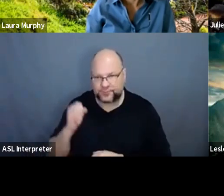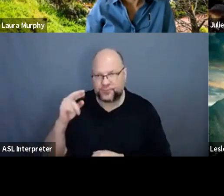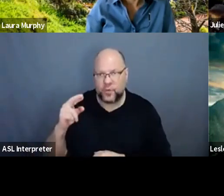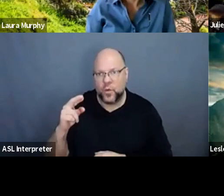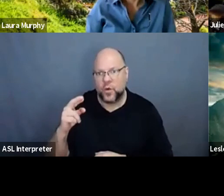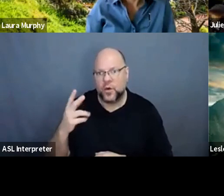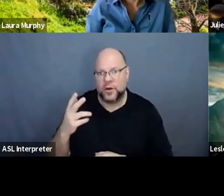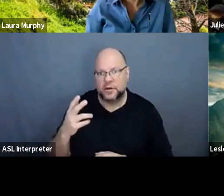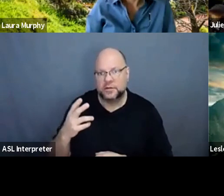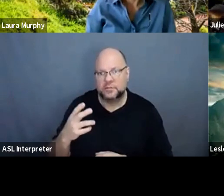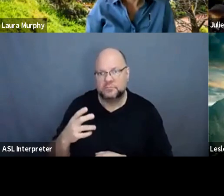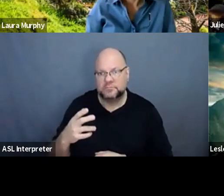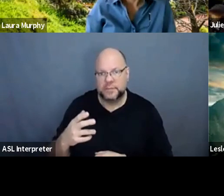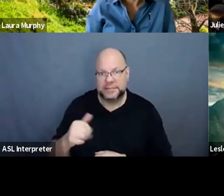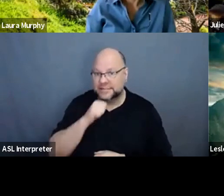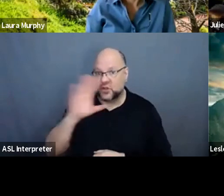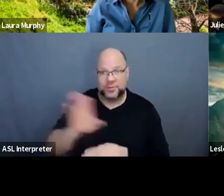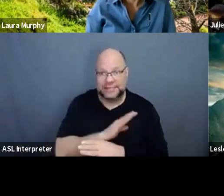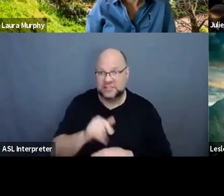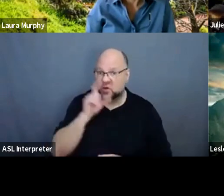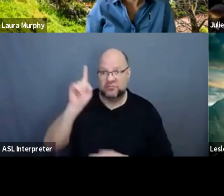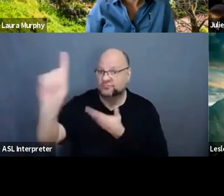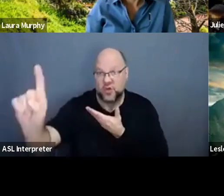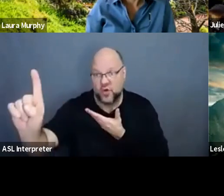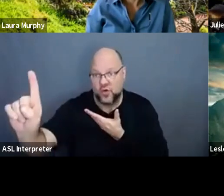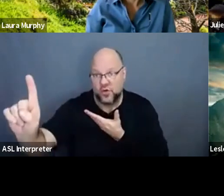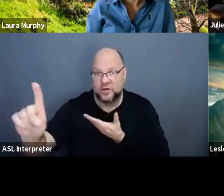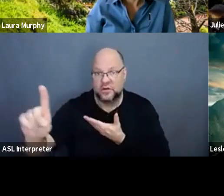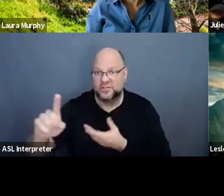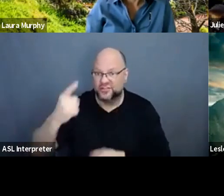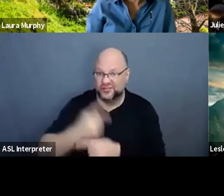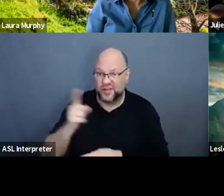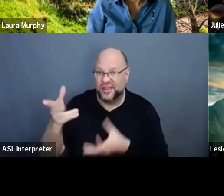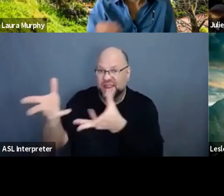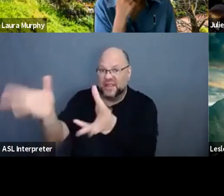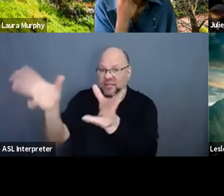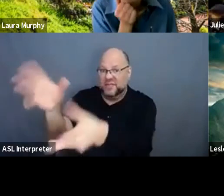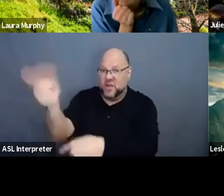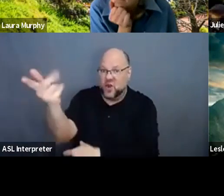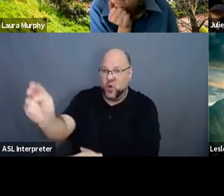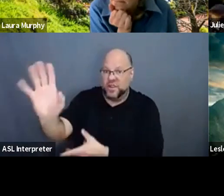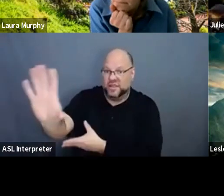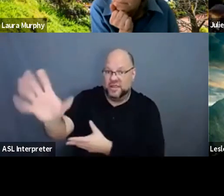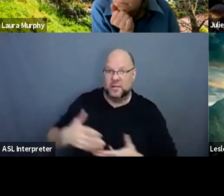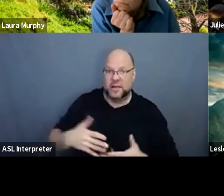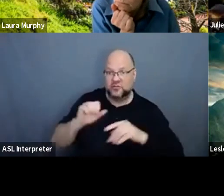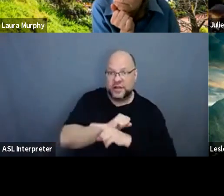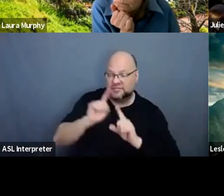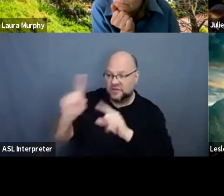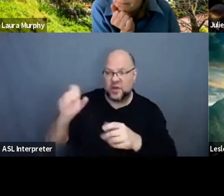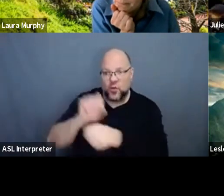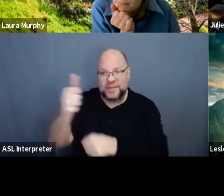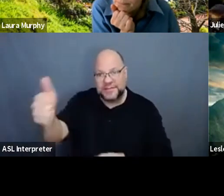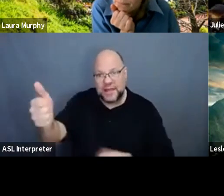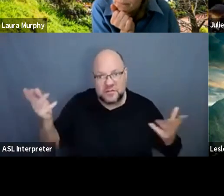maybe it's none of your business. Maybe you don't need to be going over there, and maybe those people need to be doing their own thing. And how do you train them how to do that so they can work for themselves?